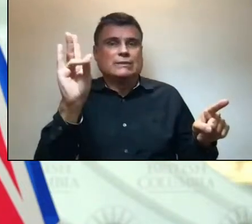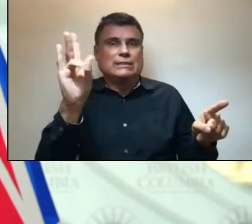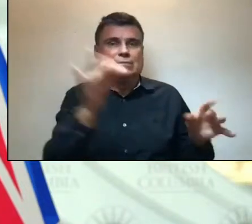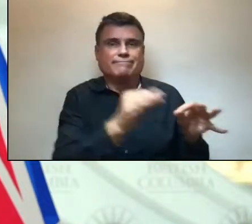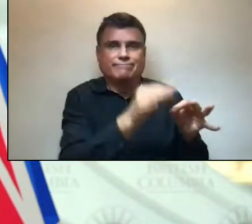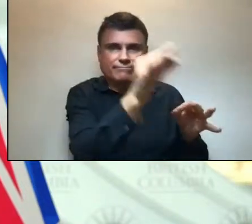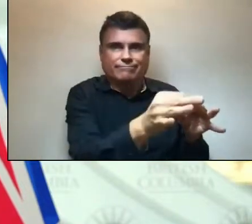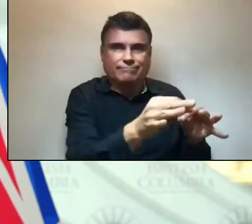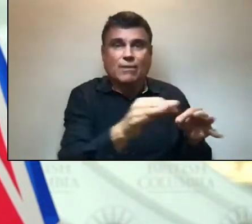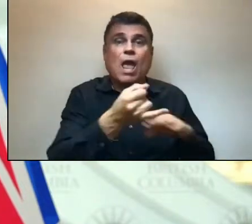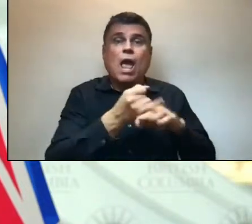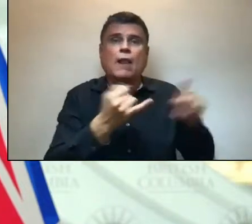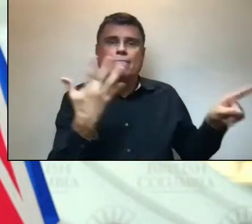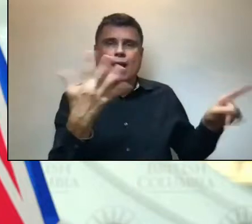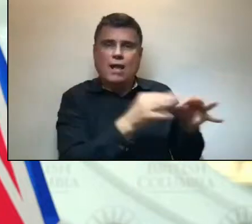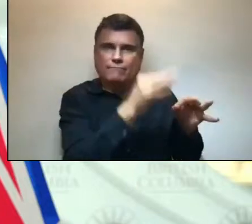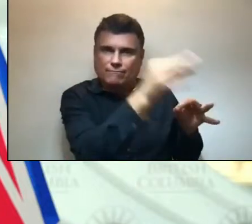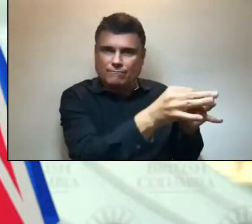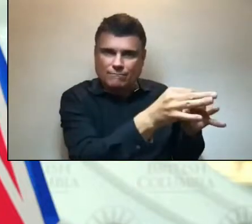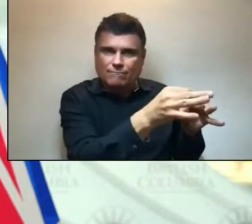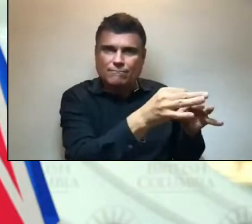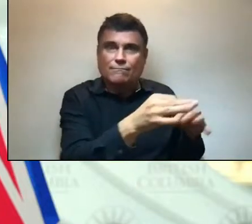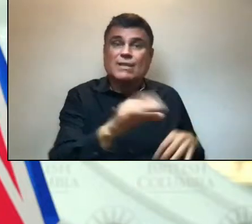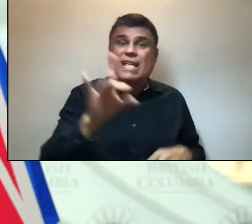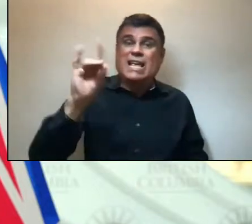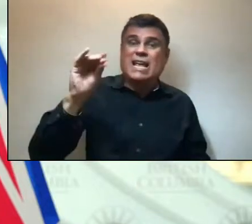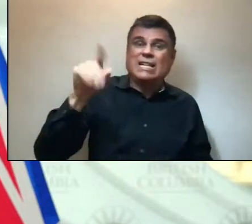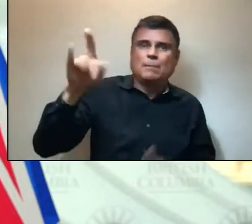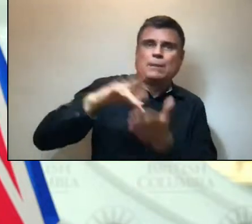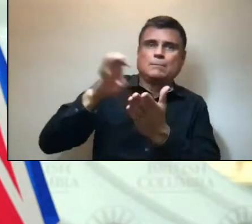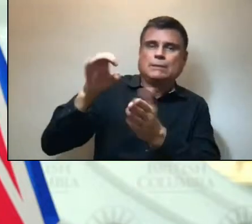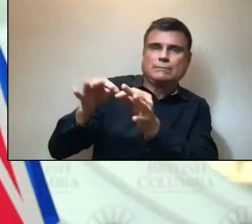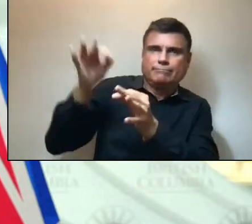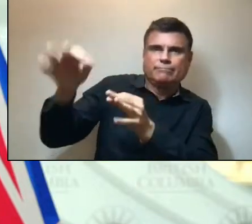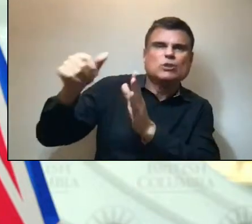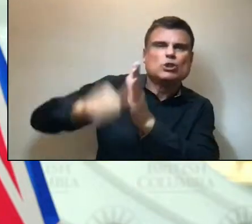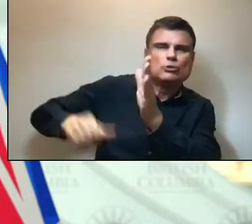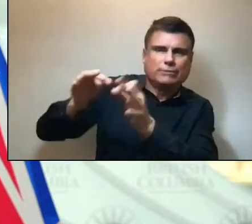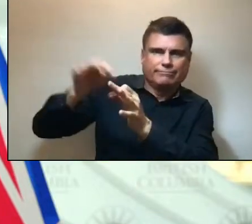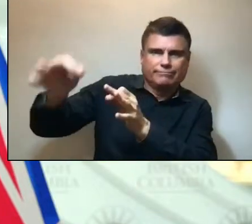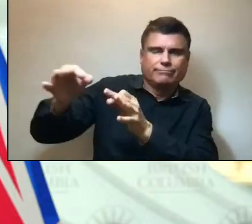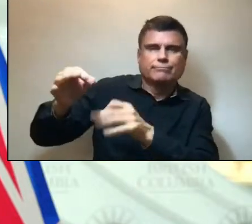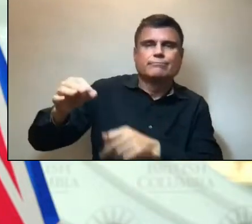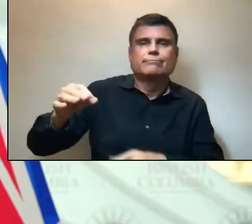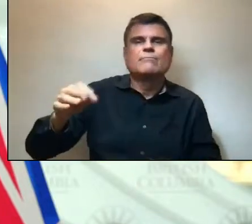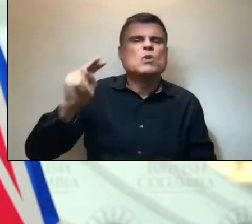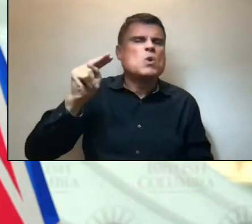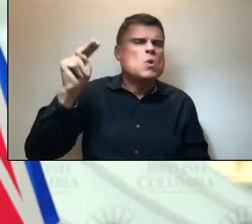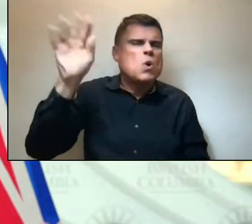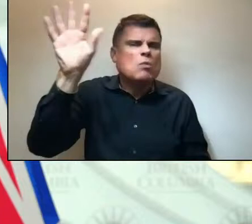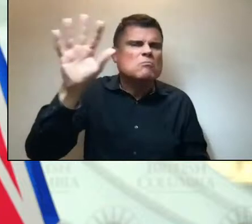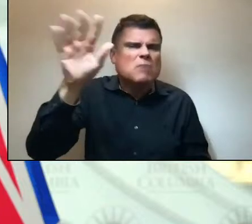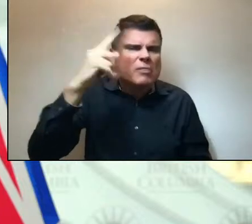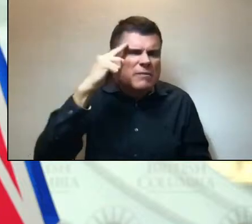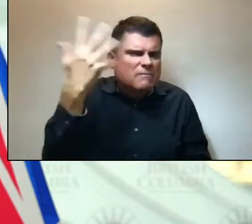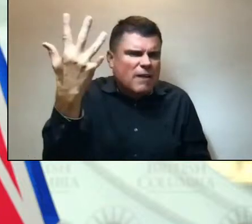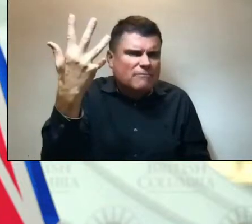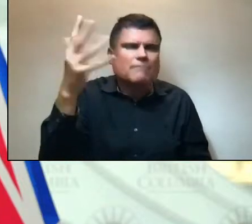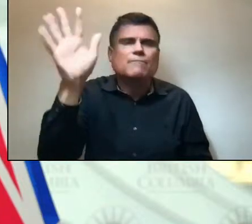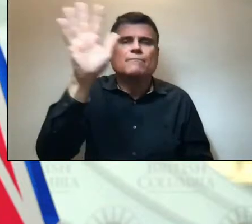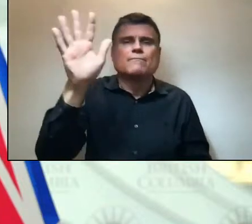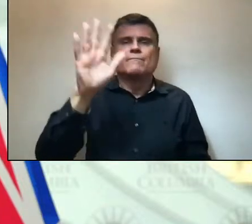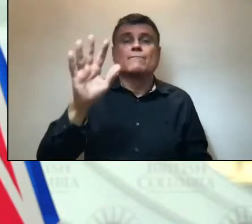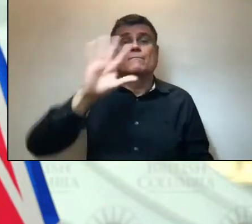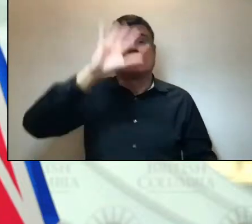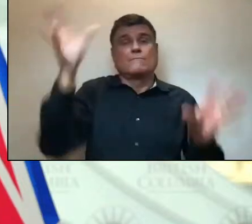4 in Northern Health. No surgeries were postponed in the Provincial Health Services Authority. The cumulative number from September 5